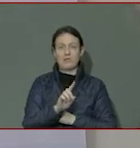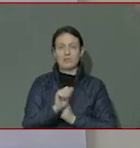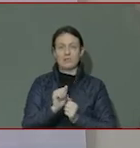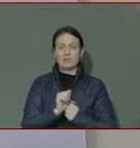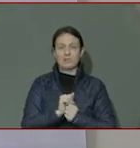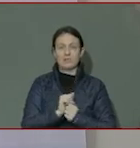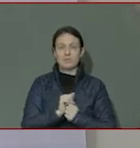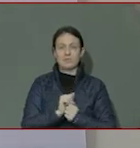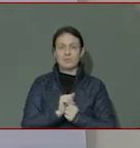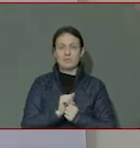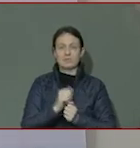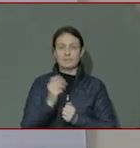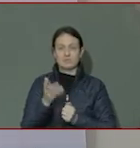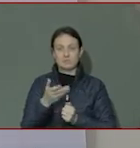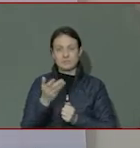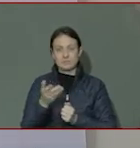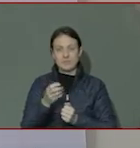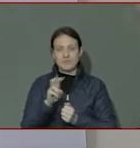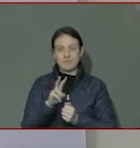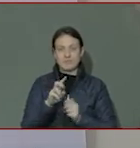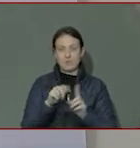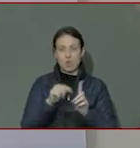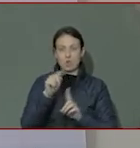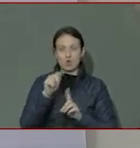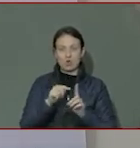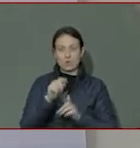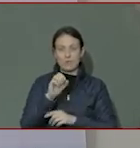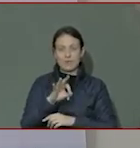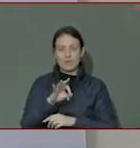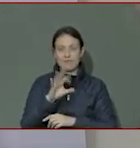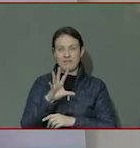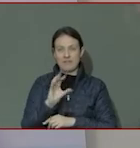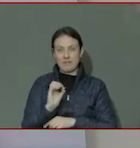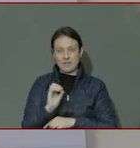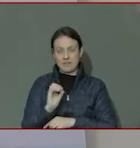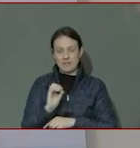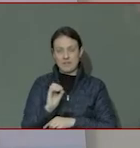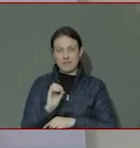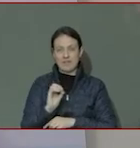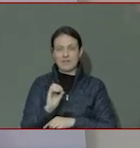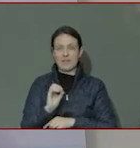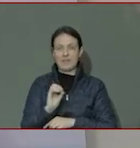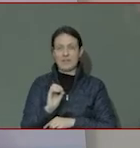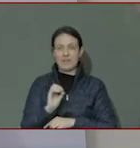and the volume is now 350.